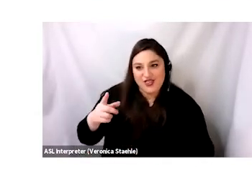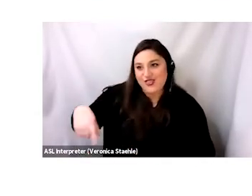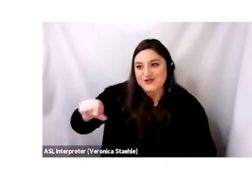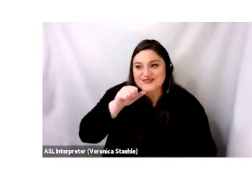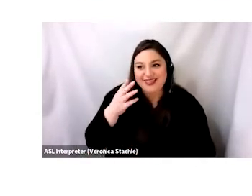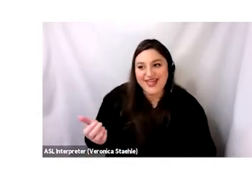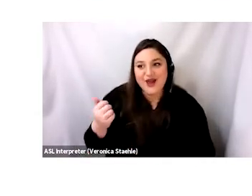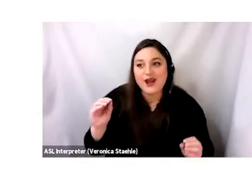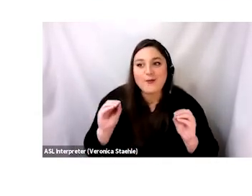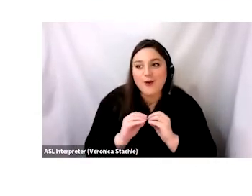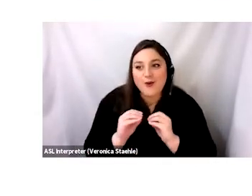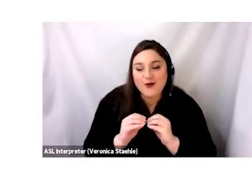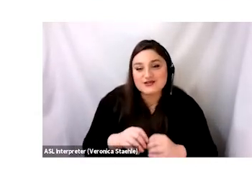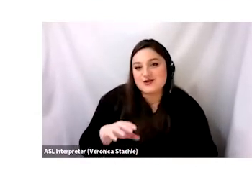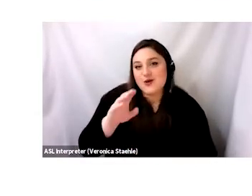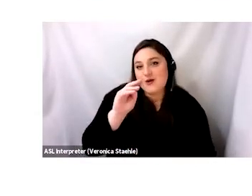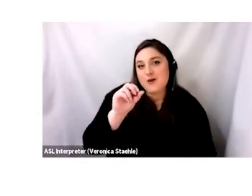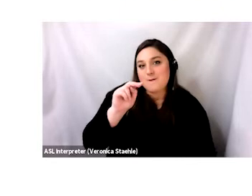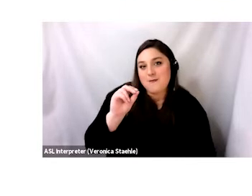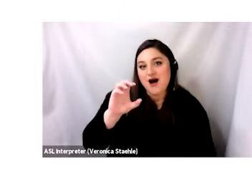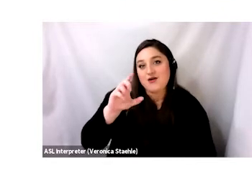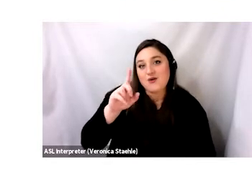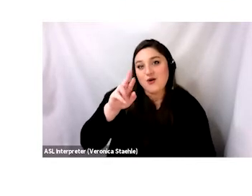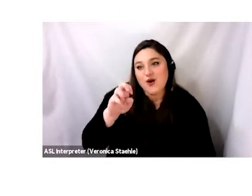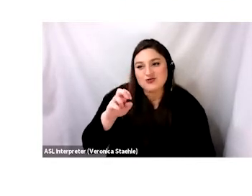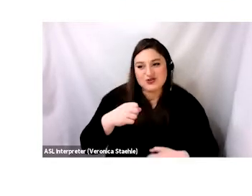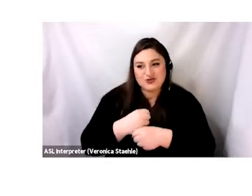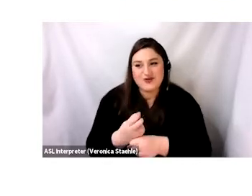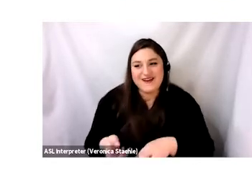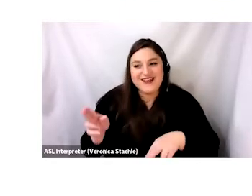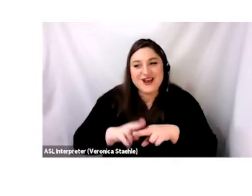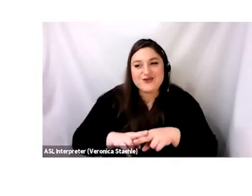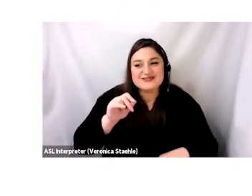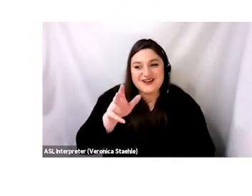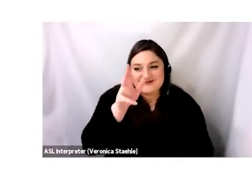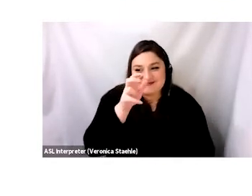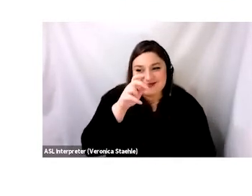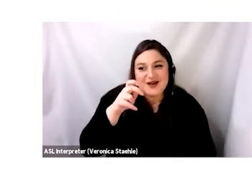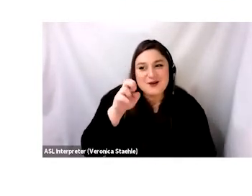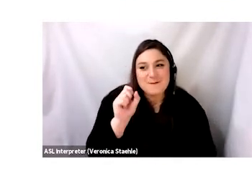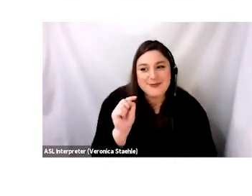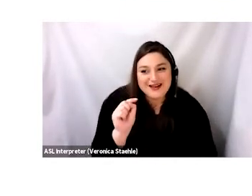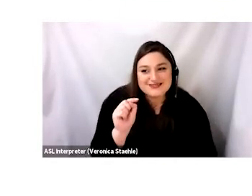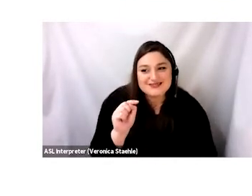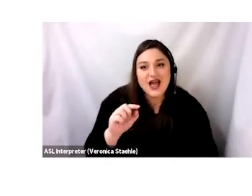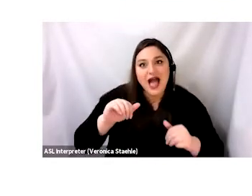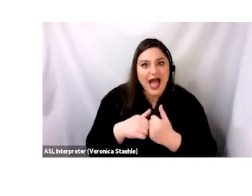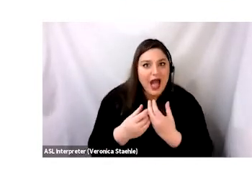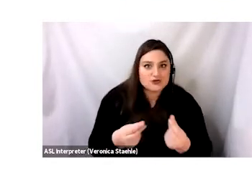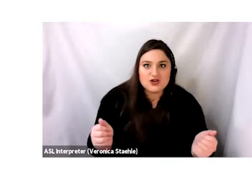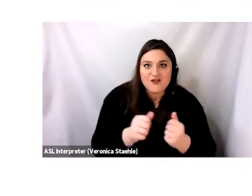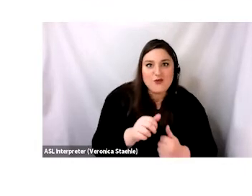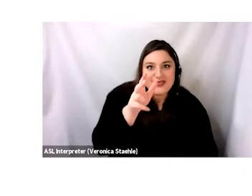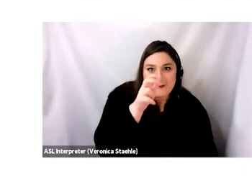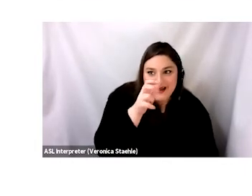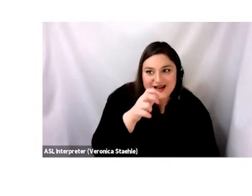longer there. So monoculture also increases pests. And then what happens with pests is you have to find different ways to deal with them, which